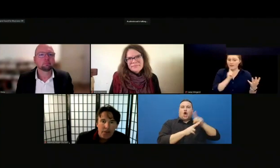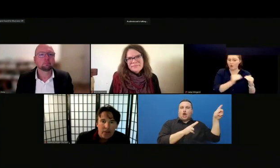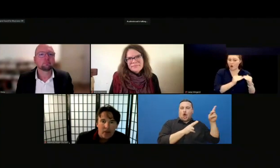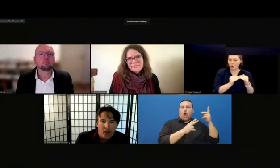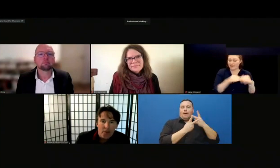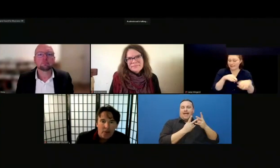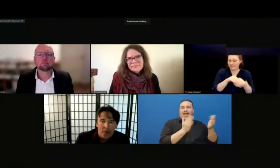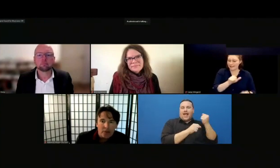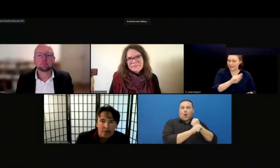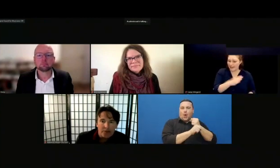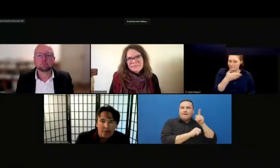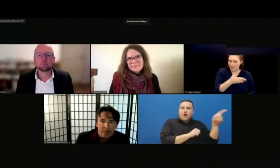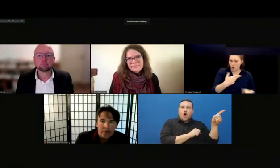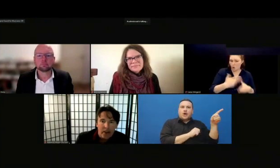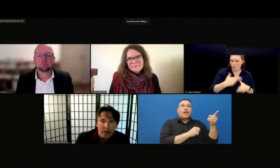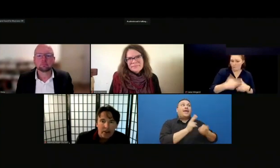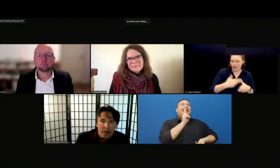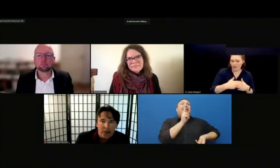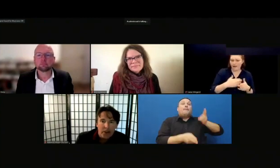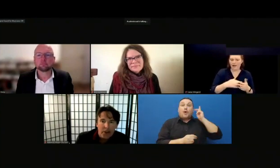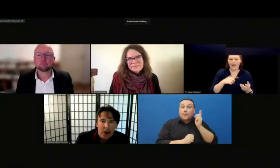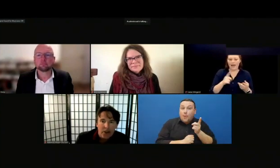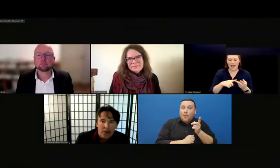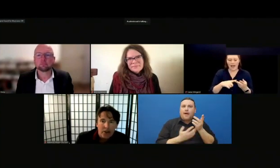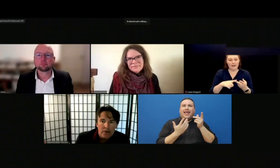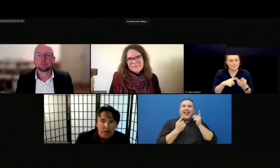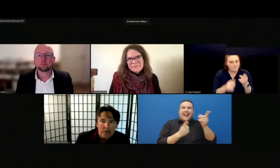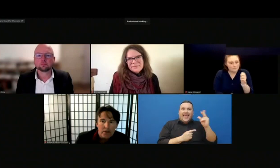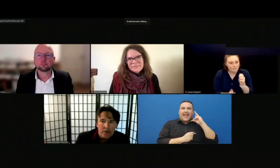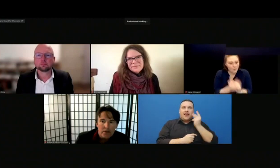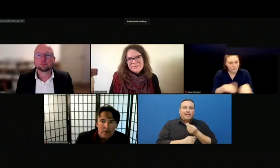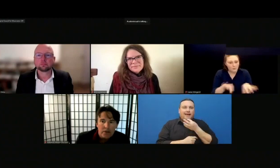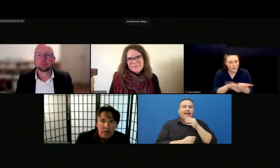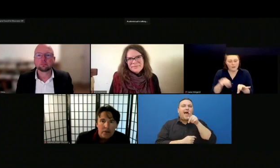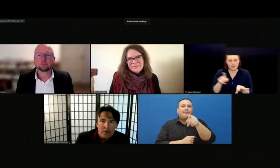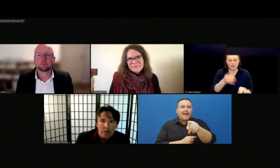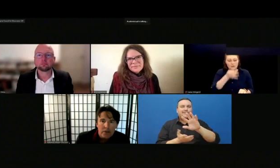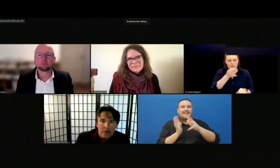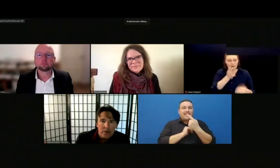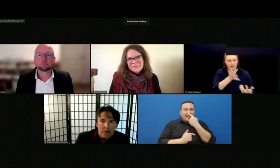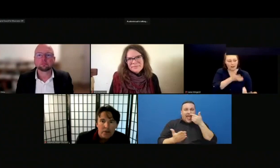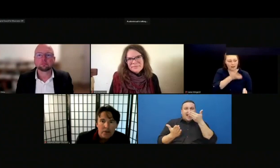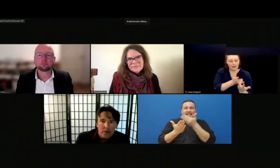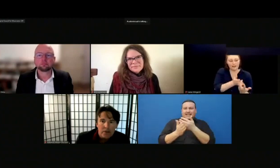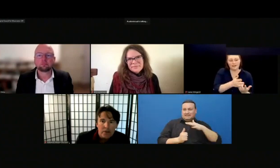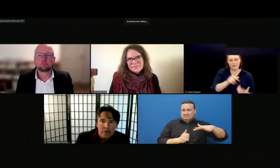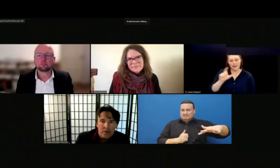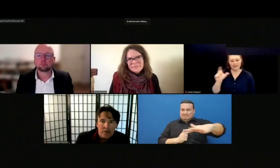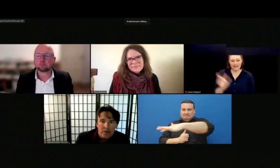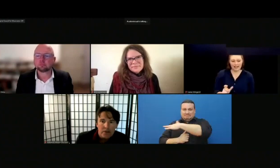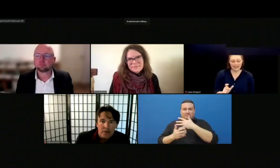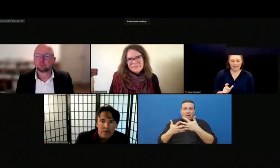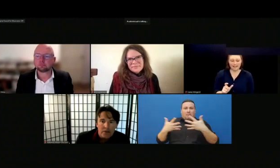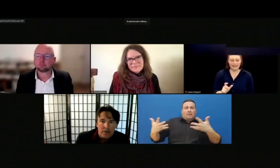in Rome, and more importantly, she soon adapted to an Italian